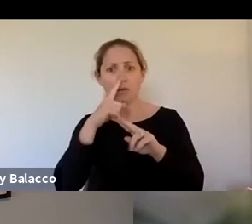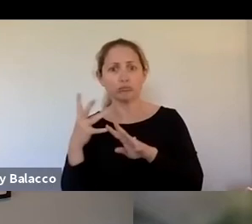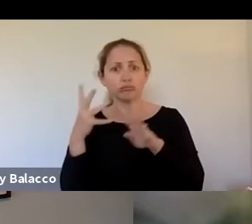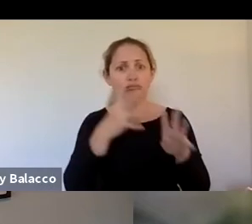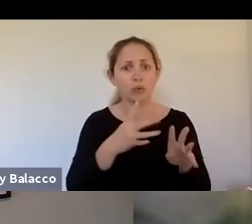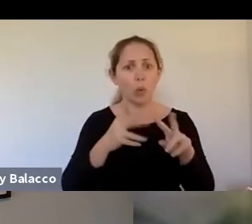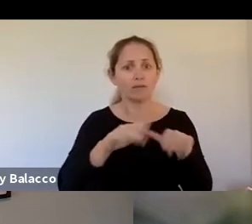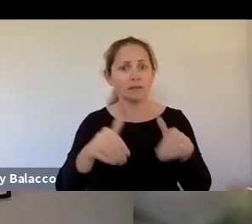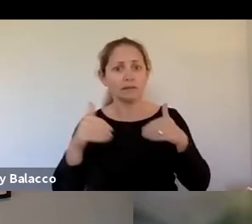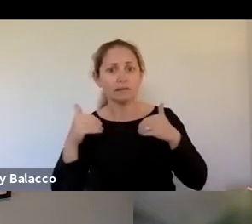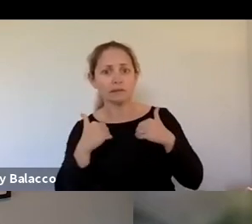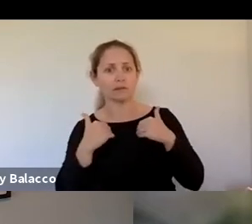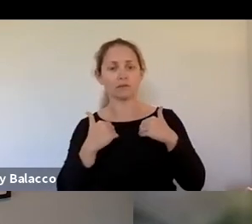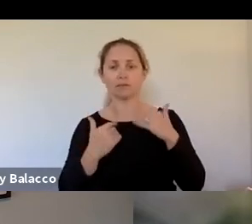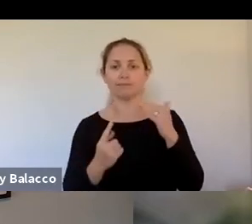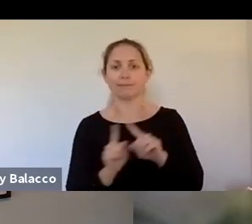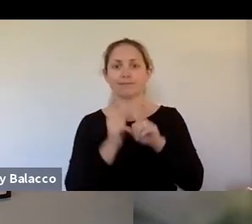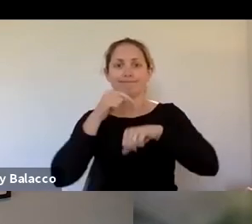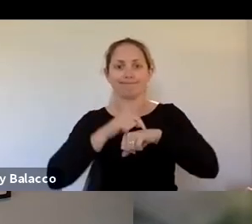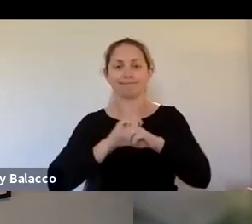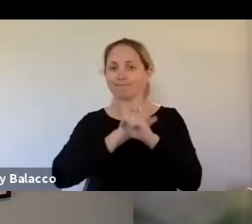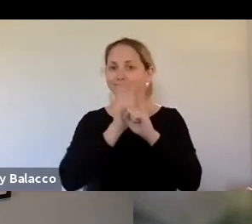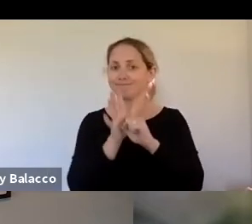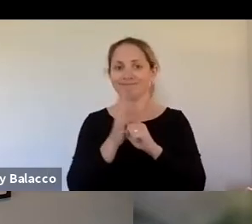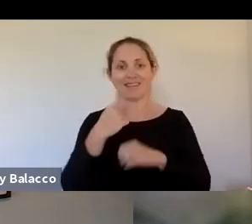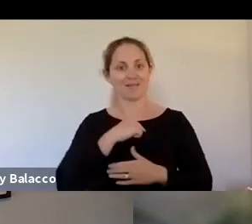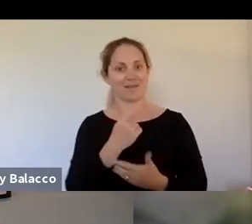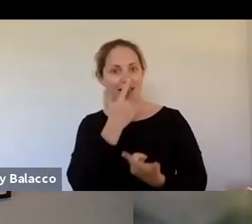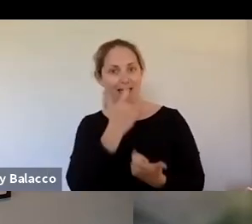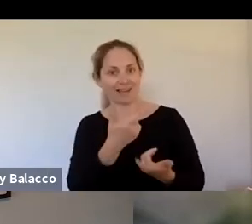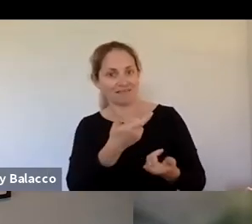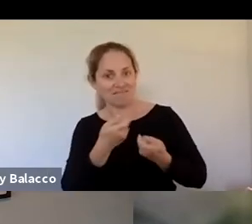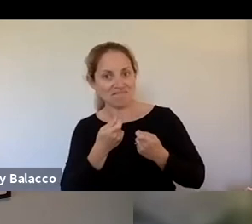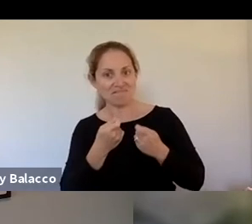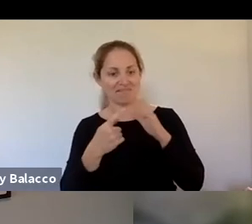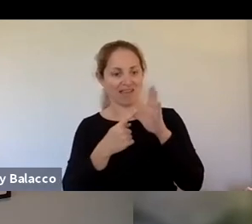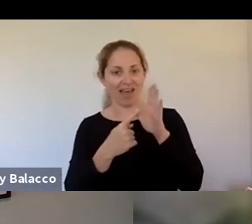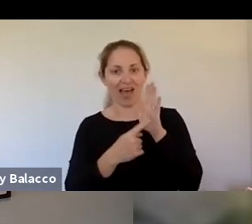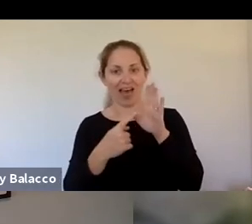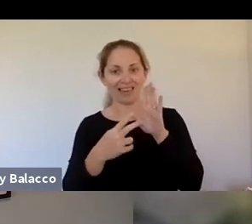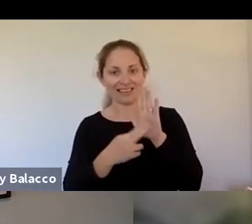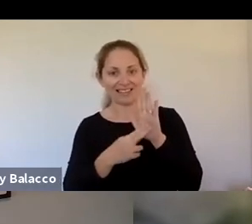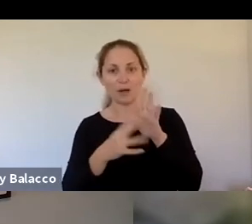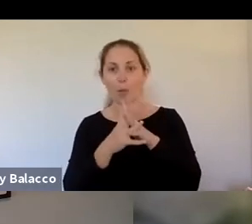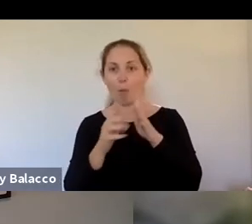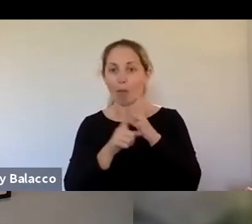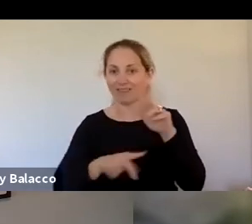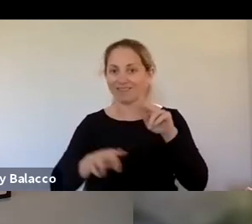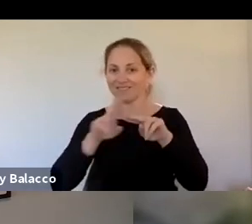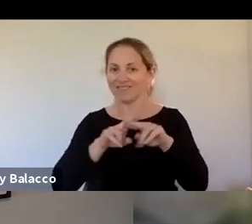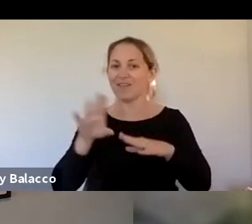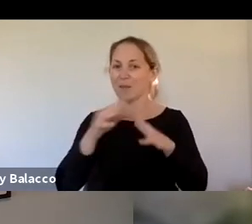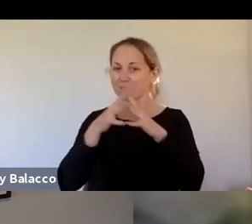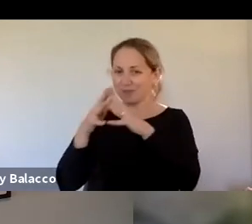pandemic. And today we're lucky to be joined by Alan Brown and Megan Vander from WolfBrown in the USA. Alan is leading the Audience Outlook